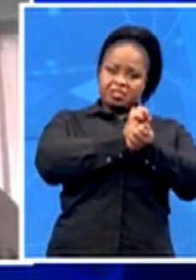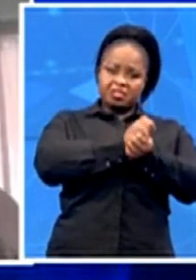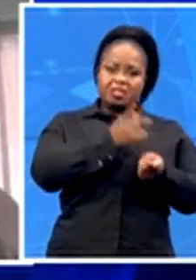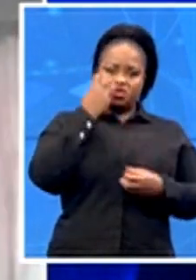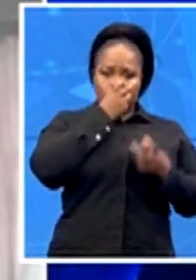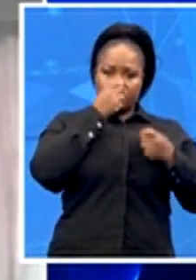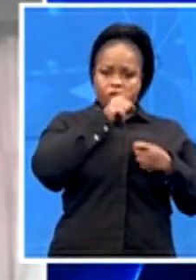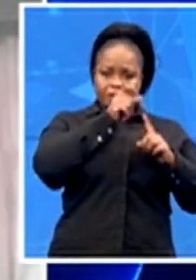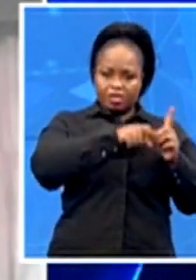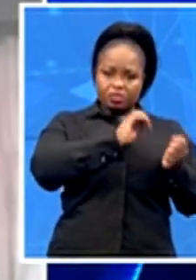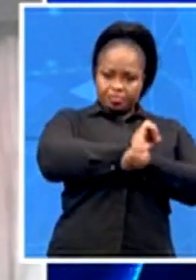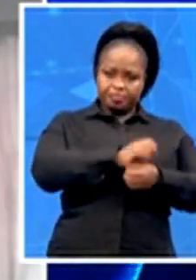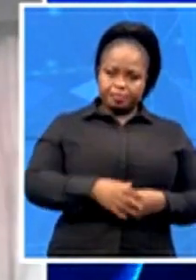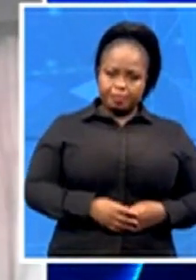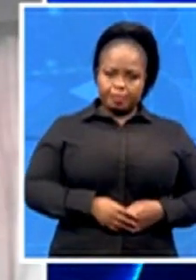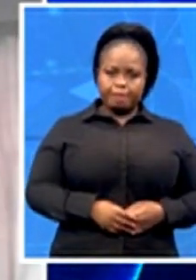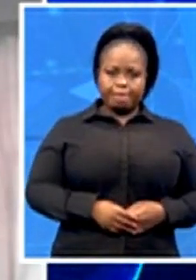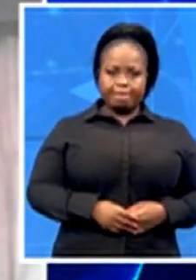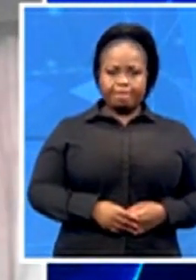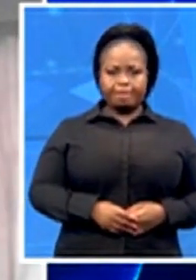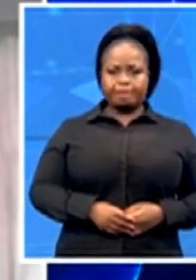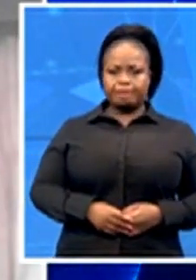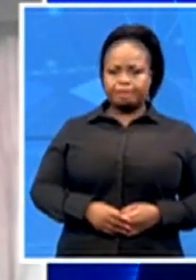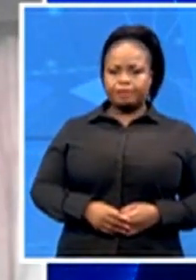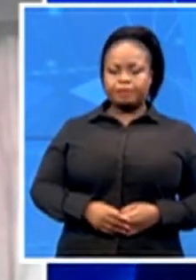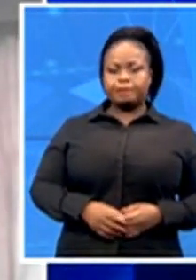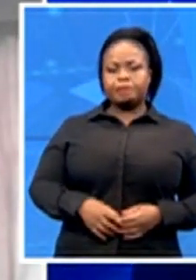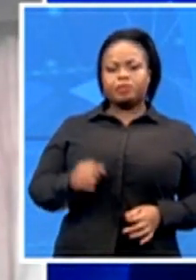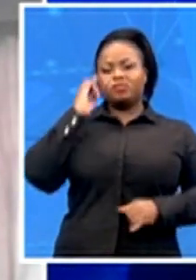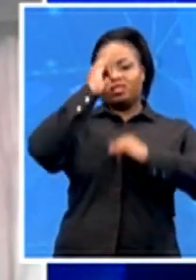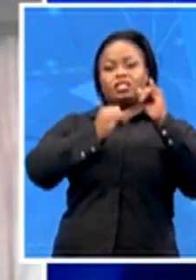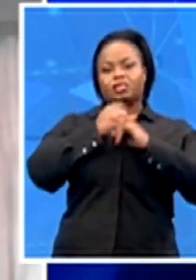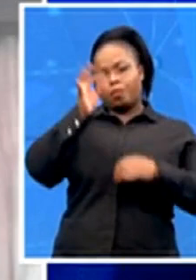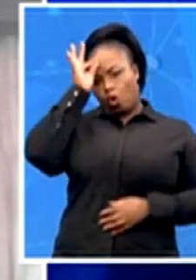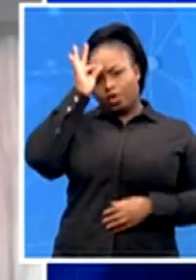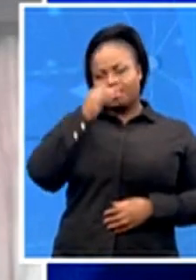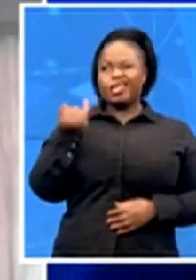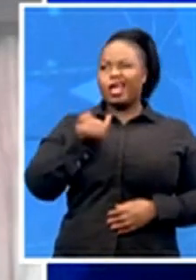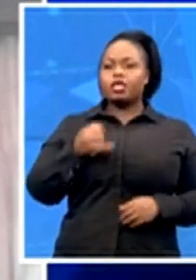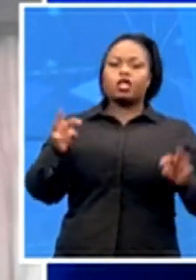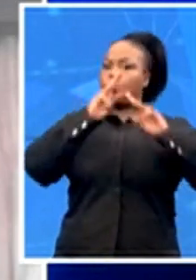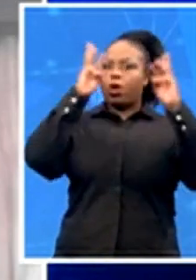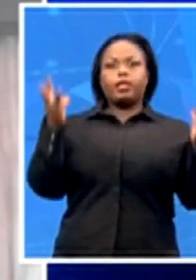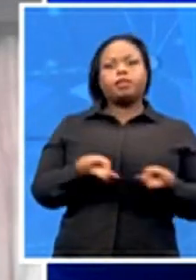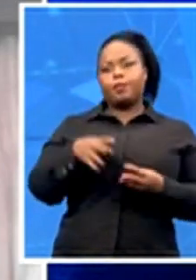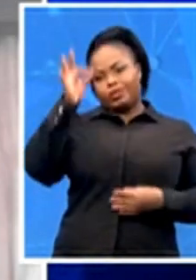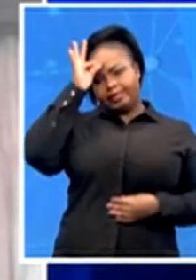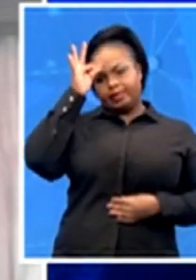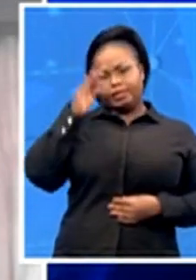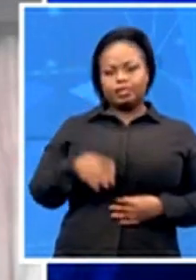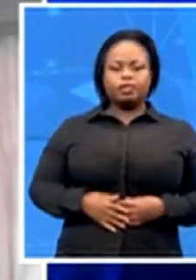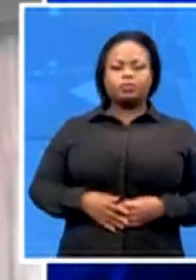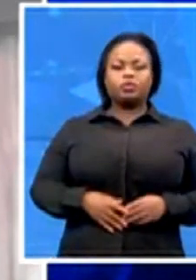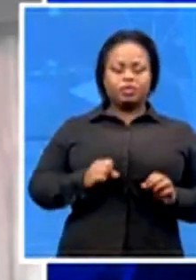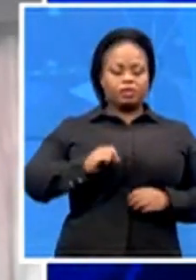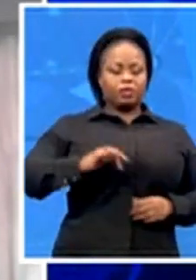So essentially, Interpol is like the world's police. So different, like South Africa is part of Interpol, and various